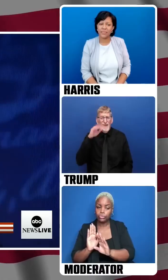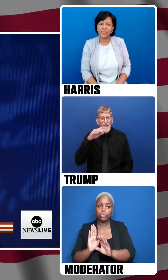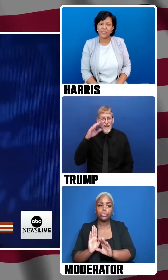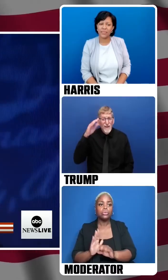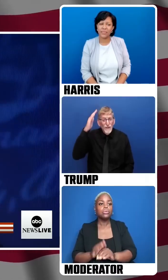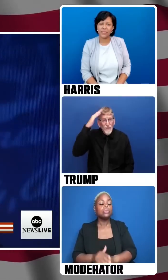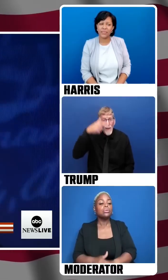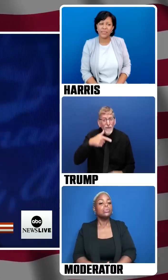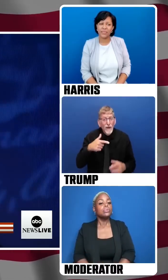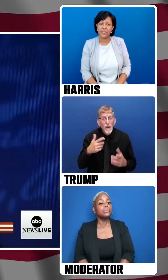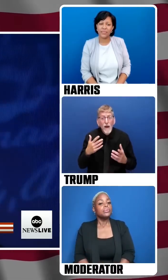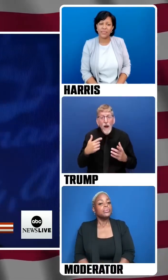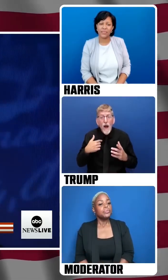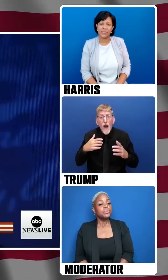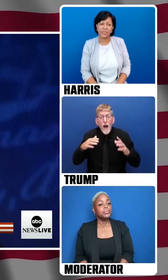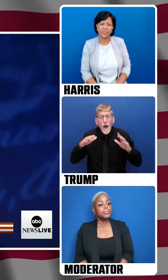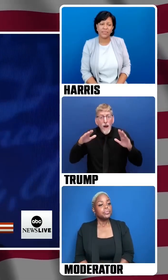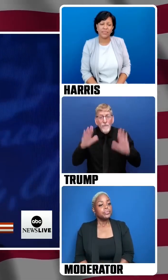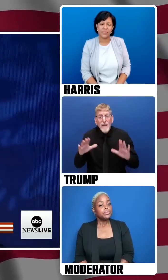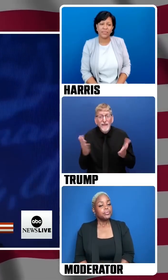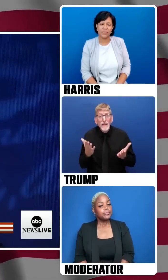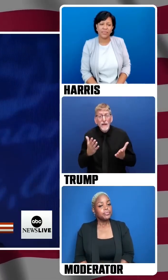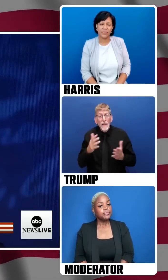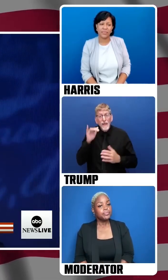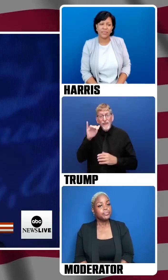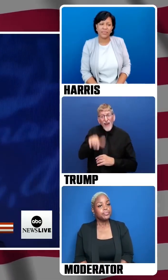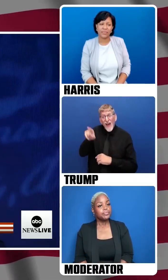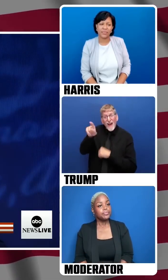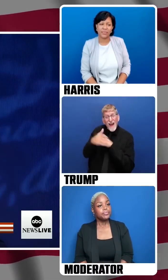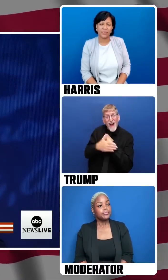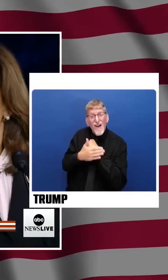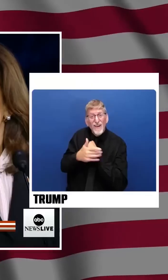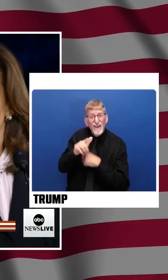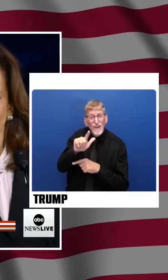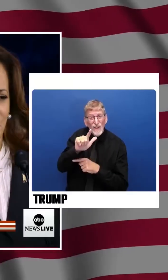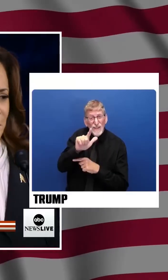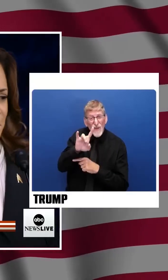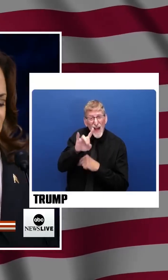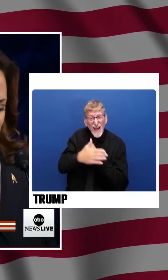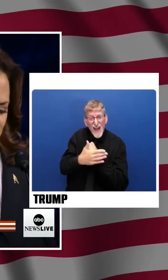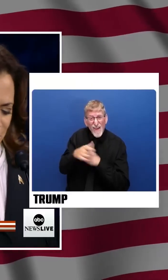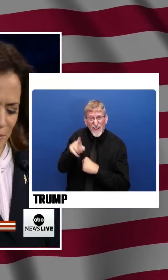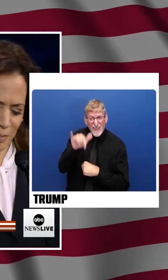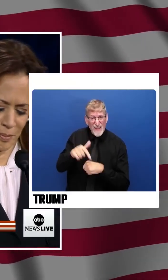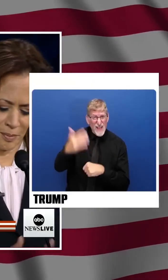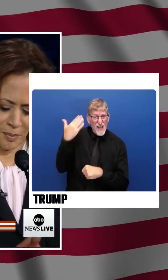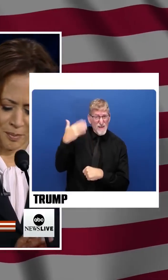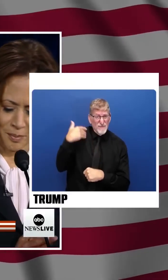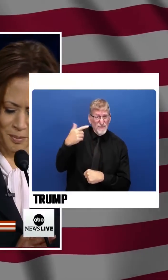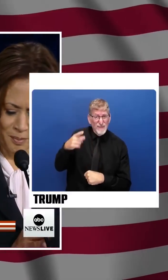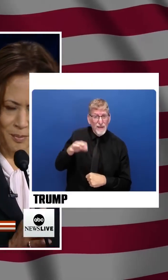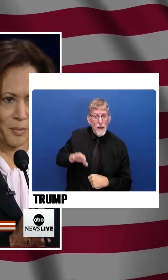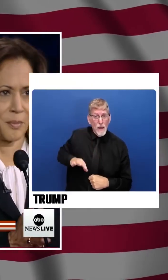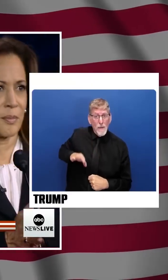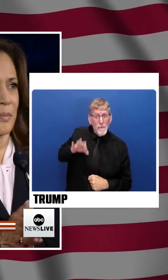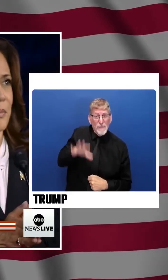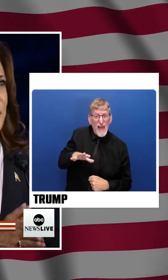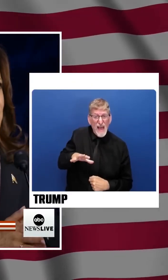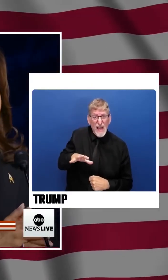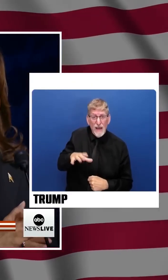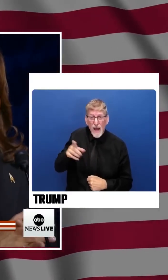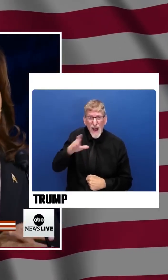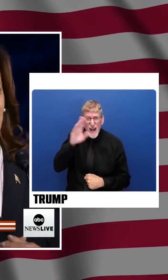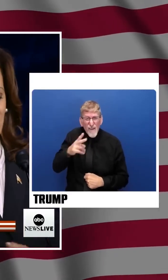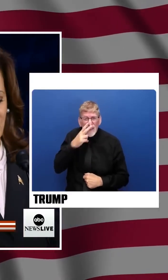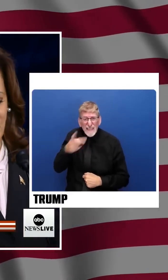seen. He got these countries, the 28 countries at the time, to pay up. He said, I've never seen. He's the head of NATO. He said,